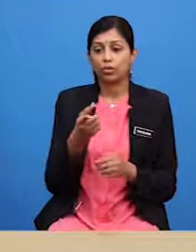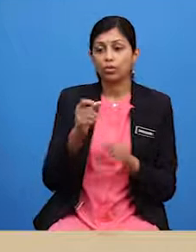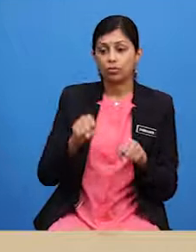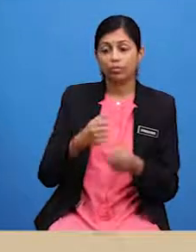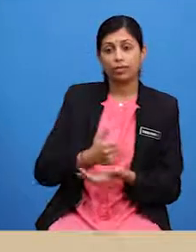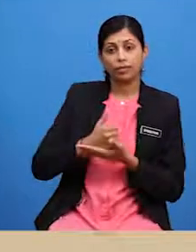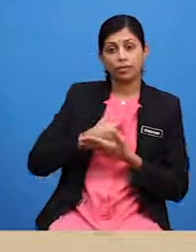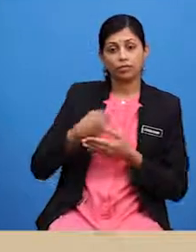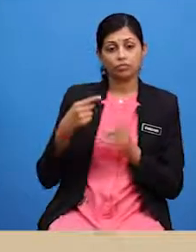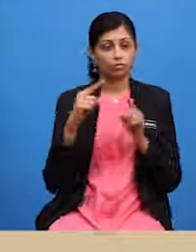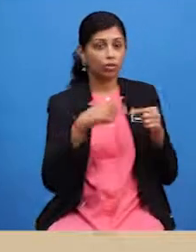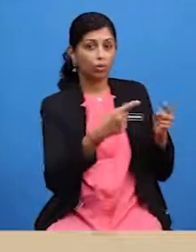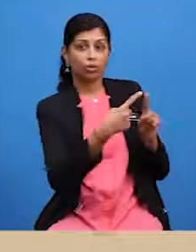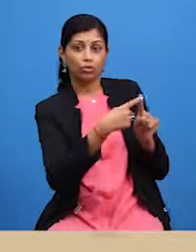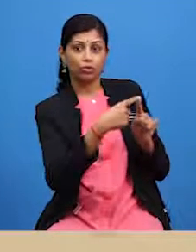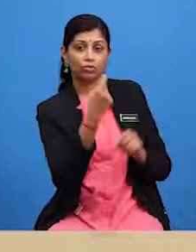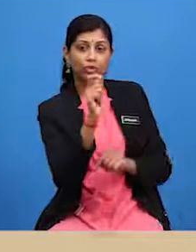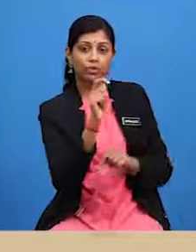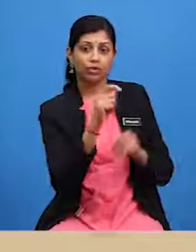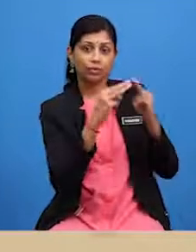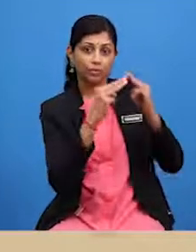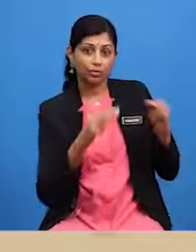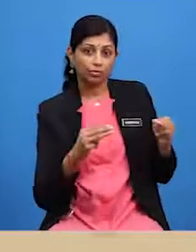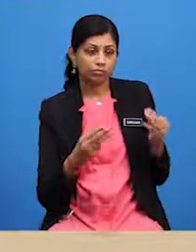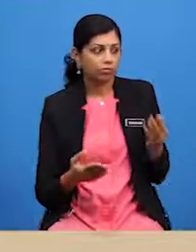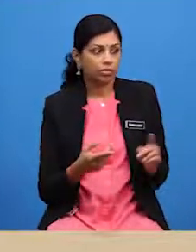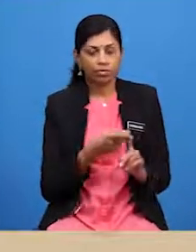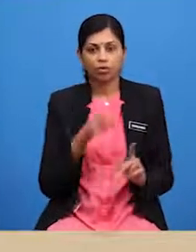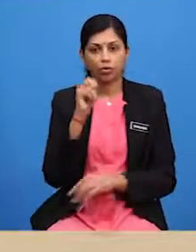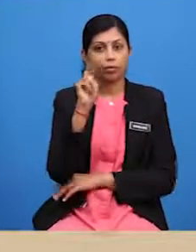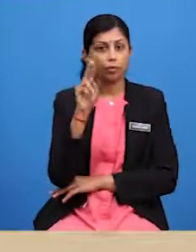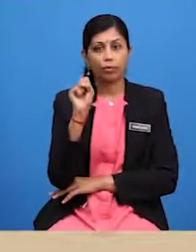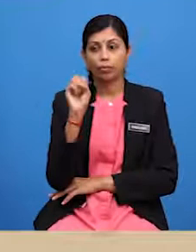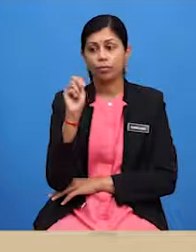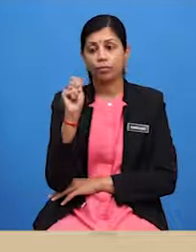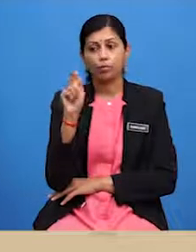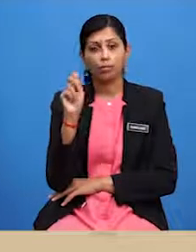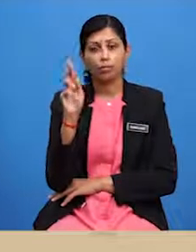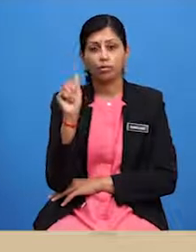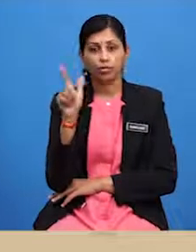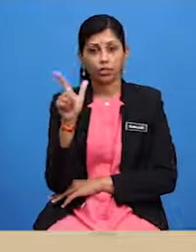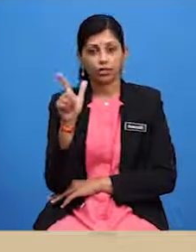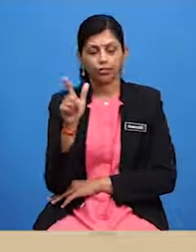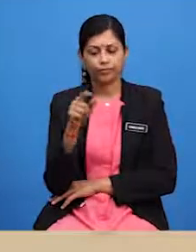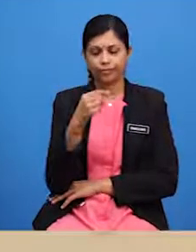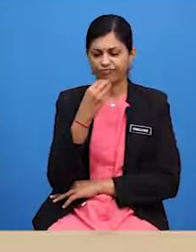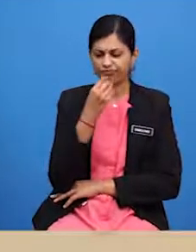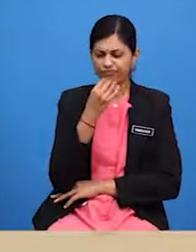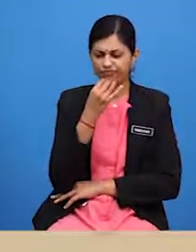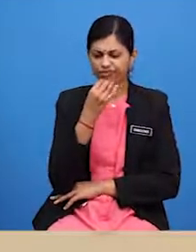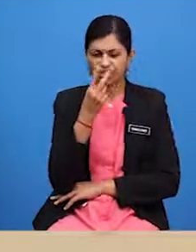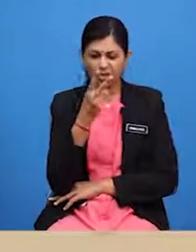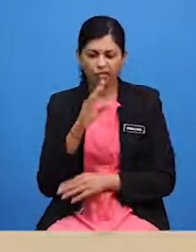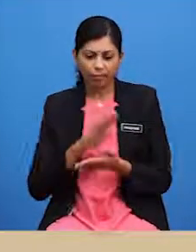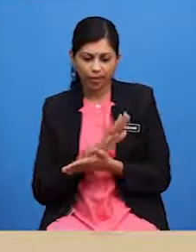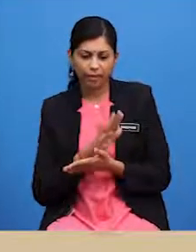museum? Maybe from New Central? I see that you have some papers with